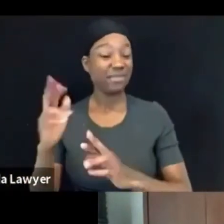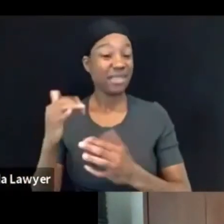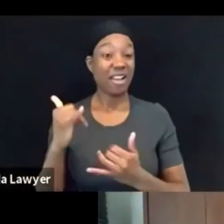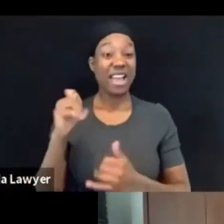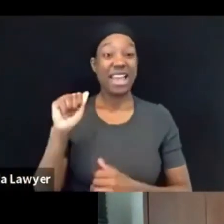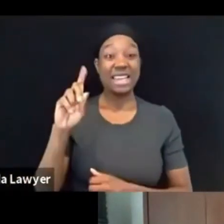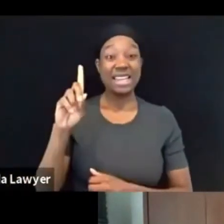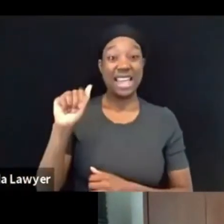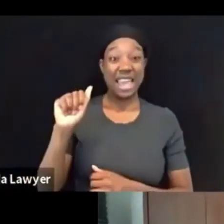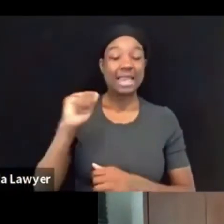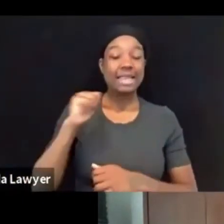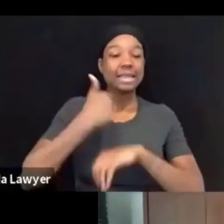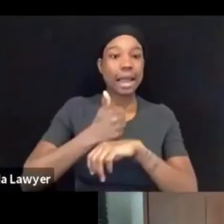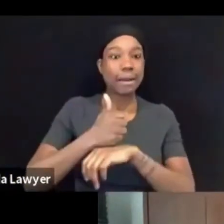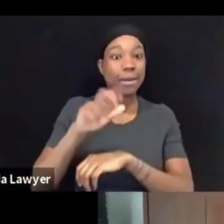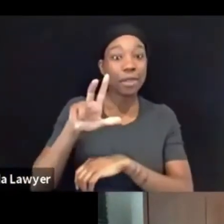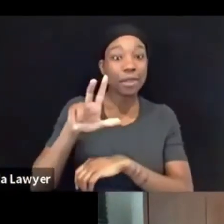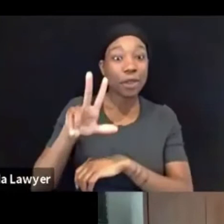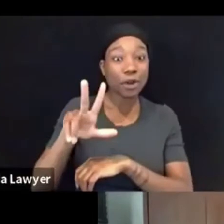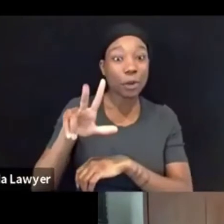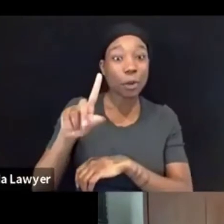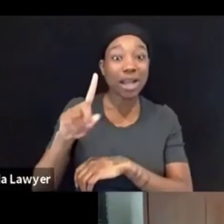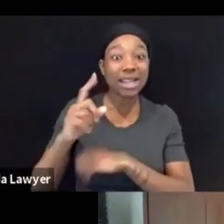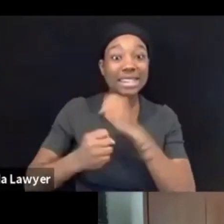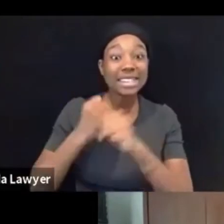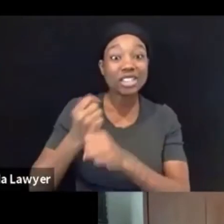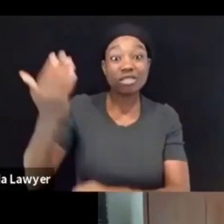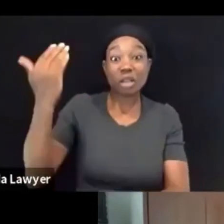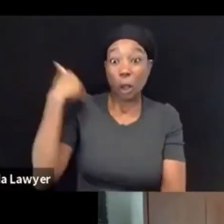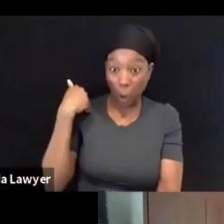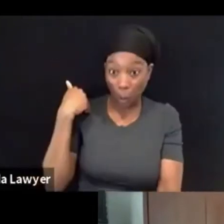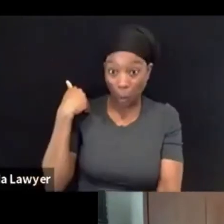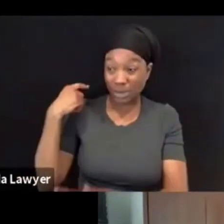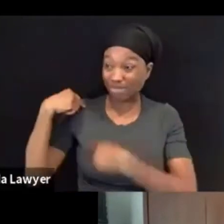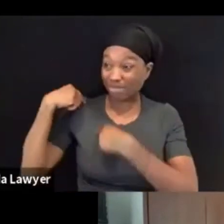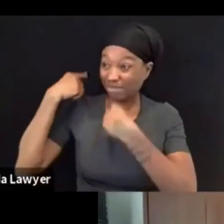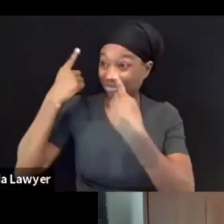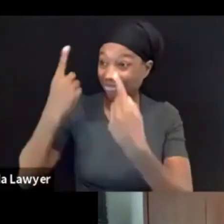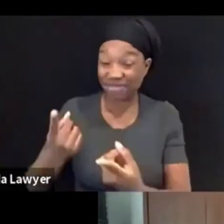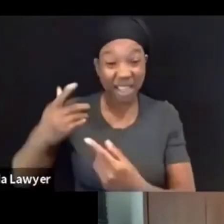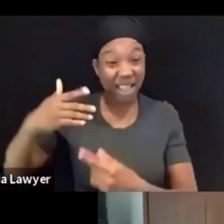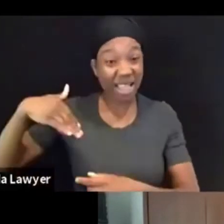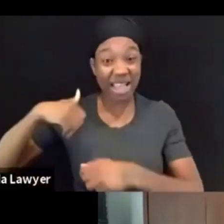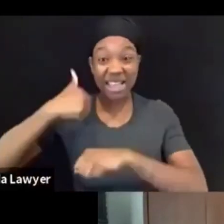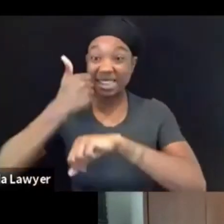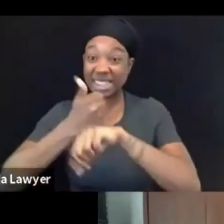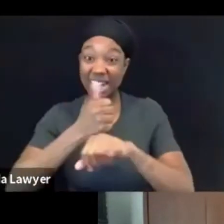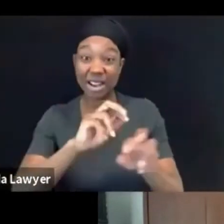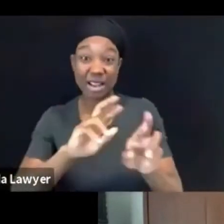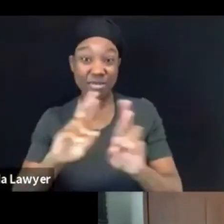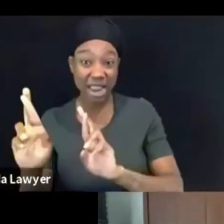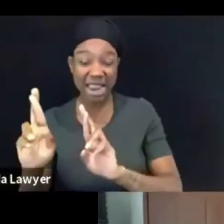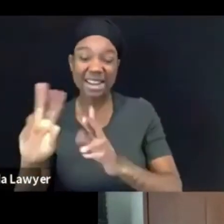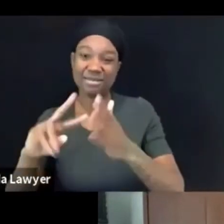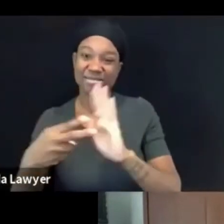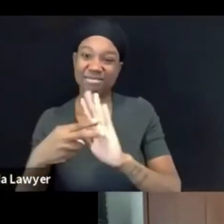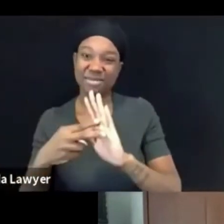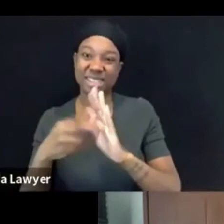this ready. And it's, I think it's a public embarrassment that we have not had that already set up.